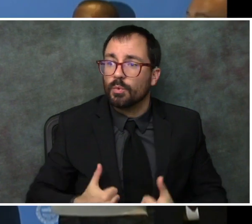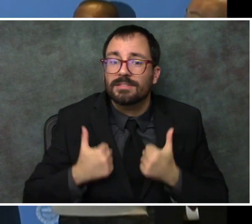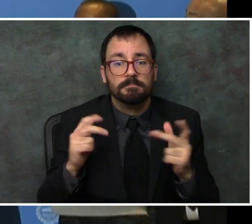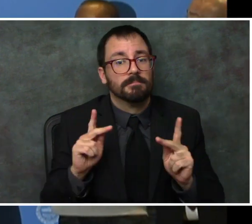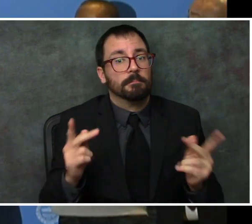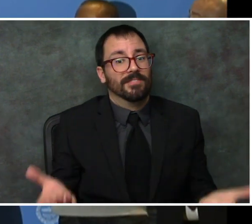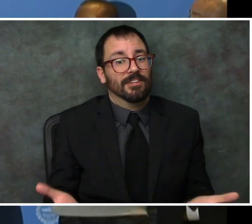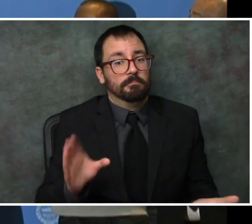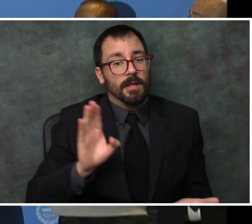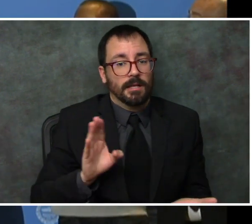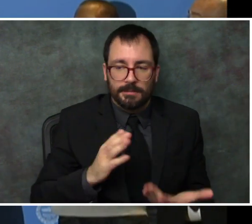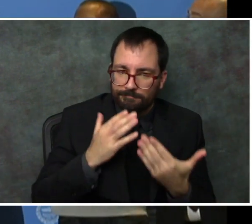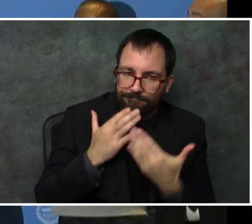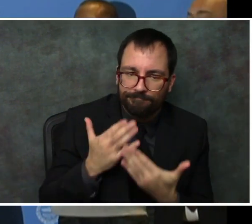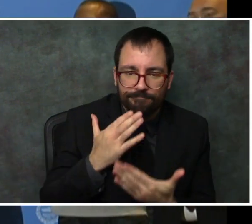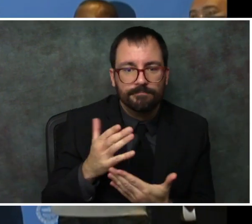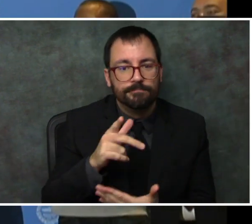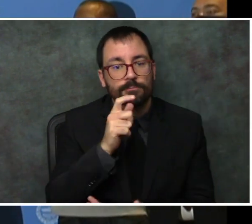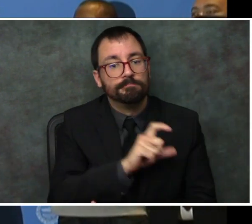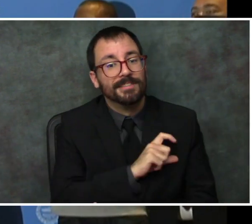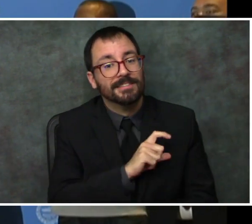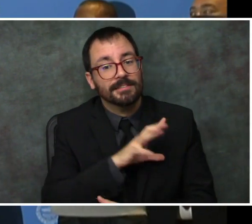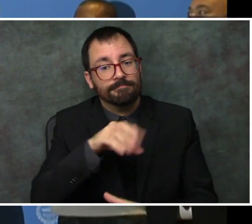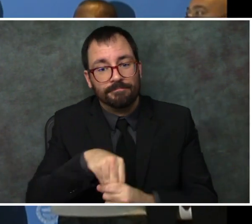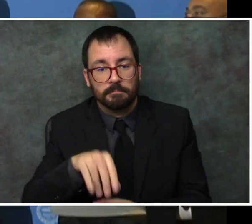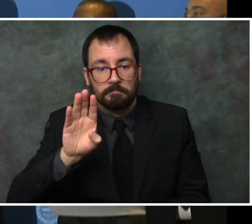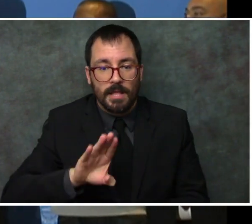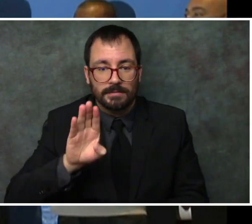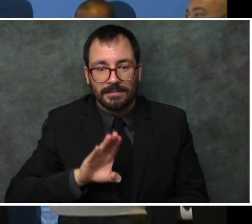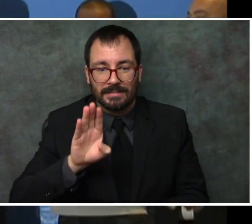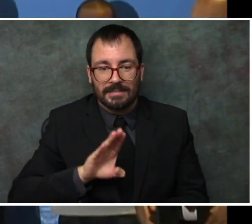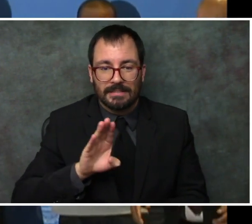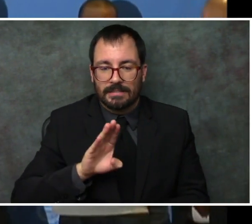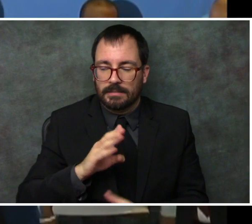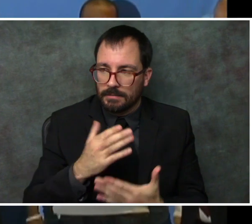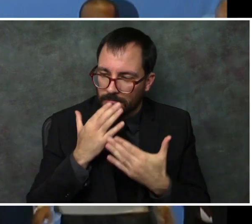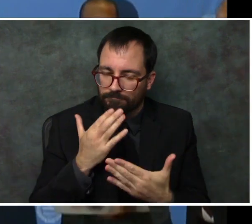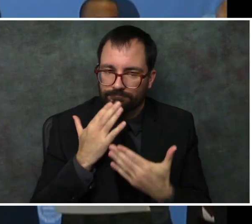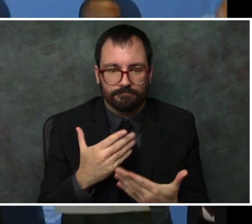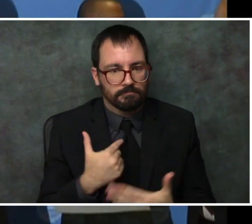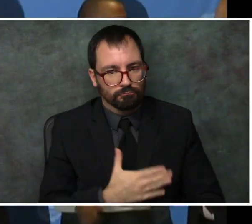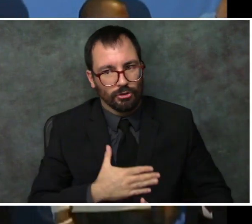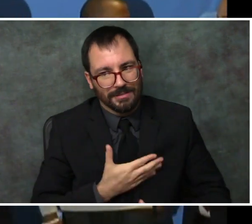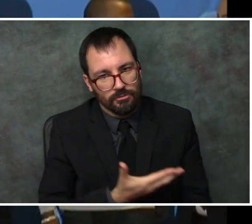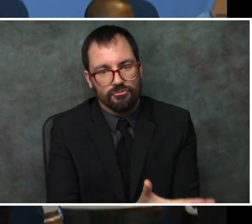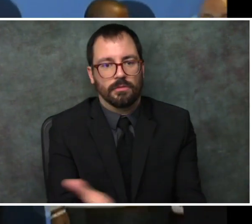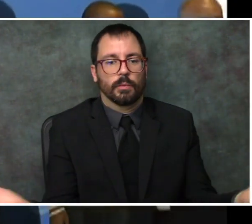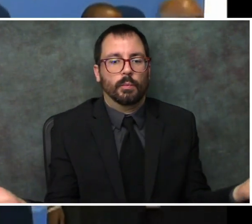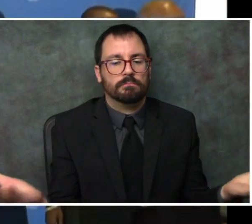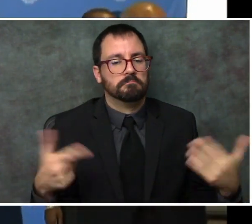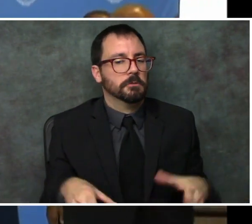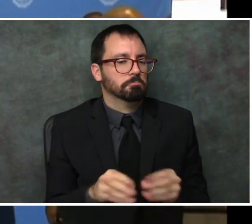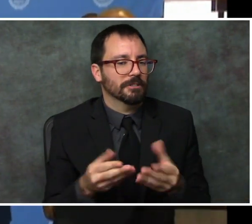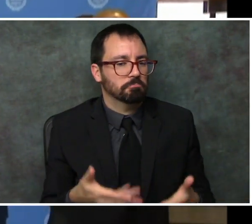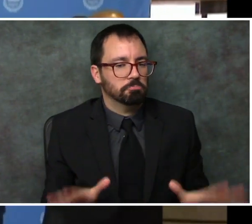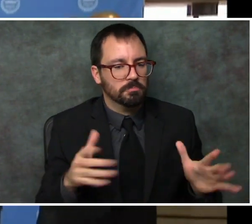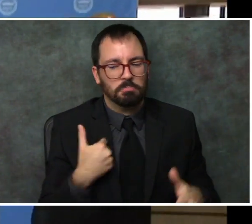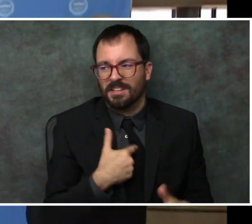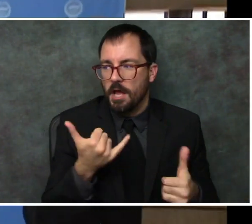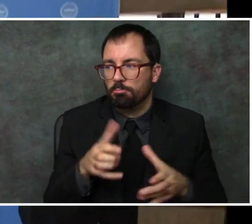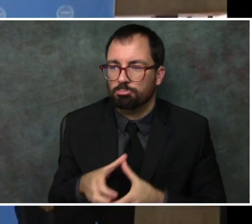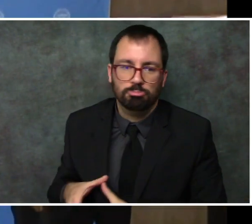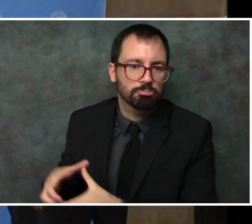Boston, and I truly appreciate it. With that, meeting adjourned. We'll go back upstairs and